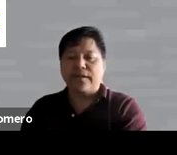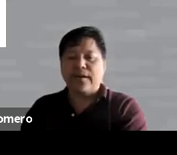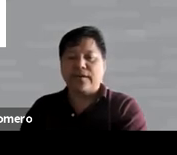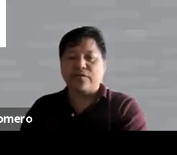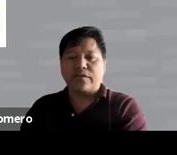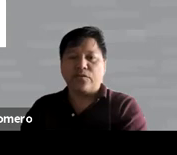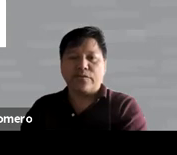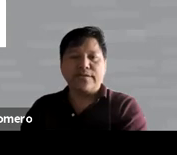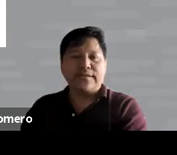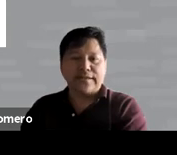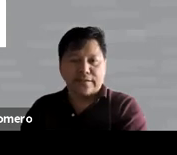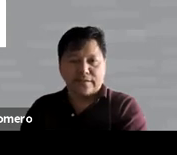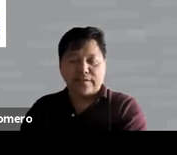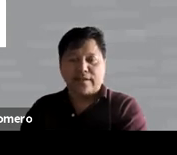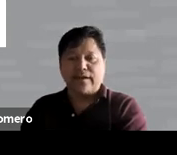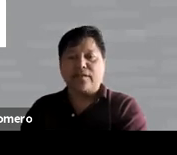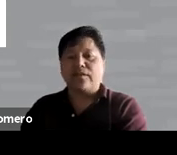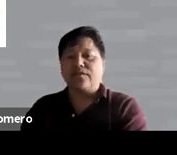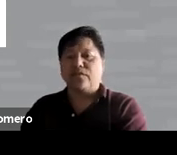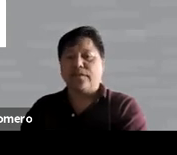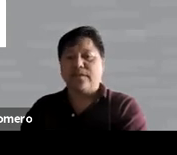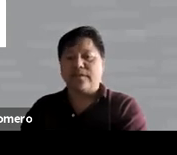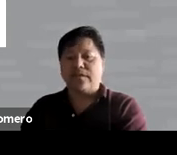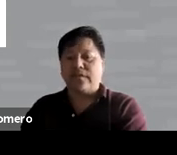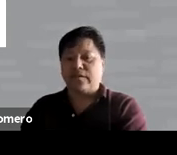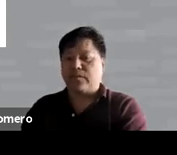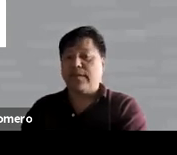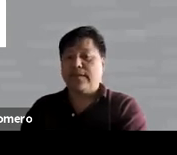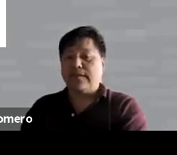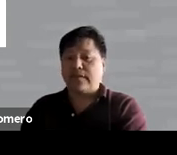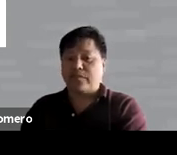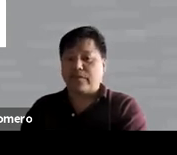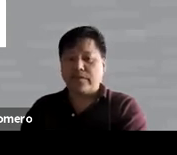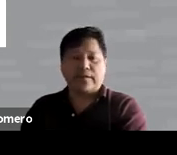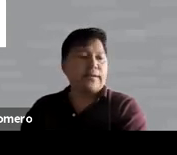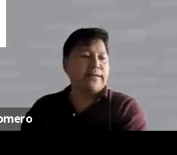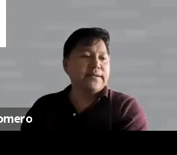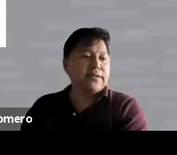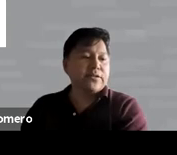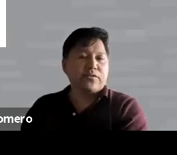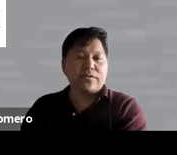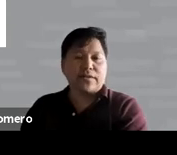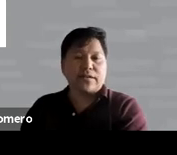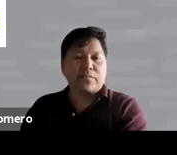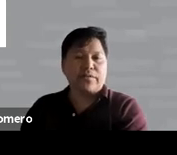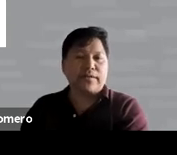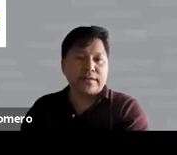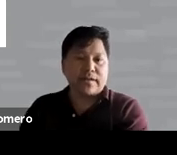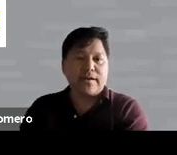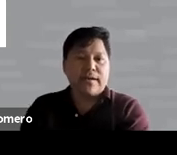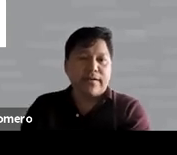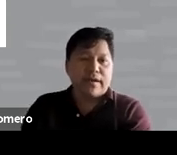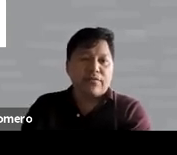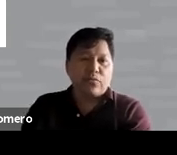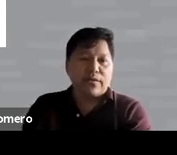vcc.ca/experience, and use the code SKILLS. And that also is available till April 30th. So there's a couple of things